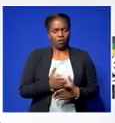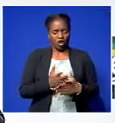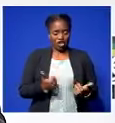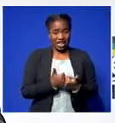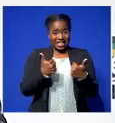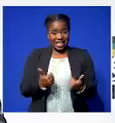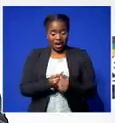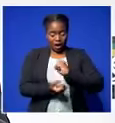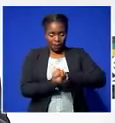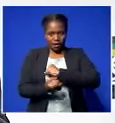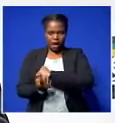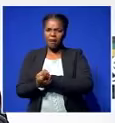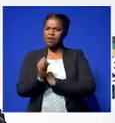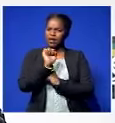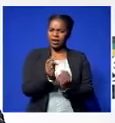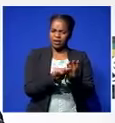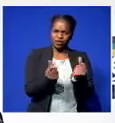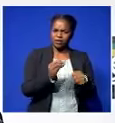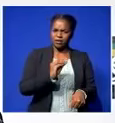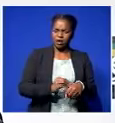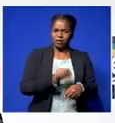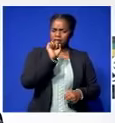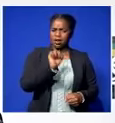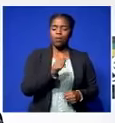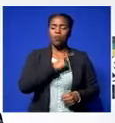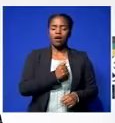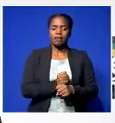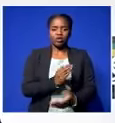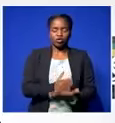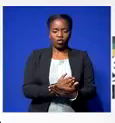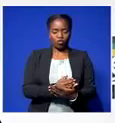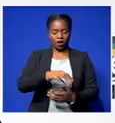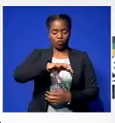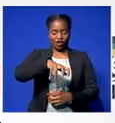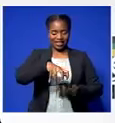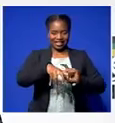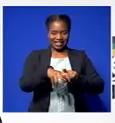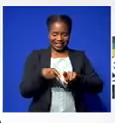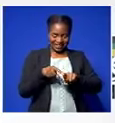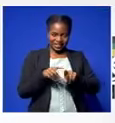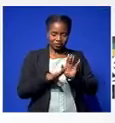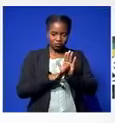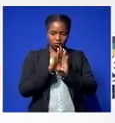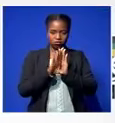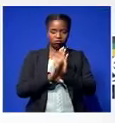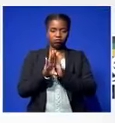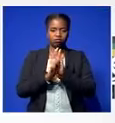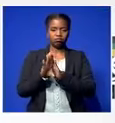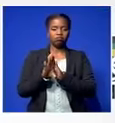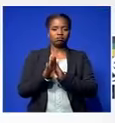challenges at hand, including creating stability within the provincial administration and effecting the